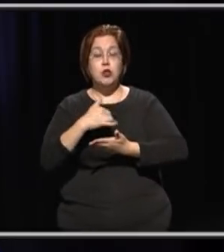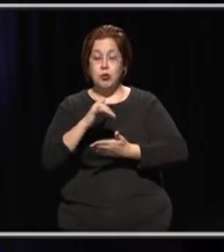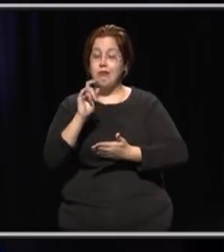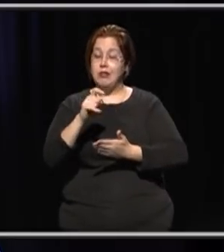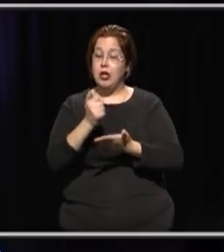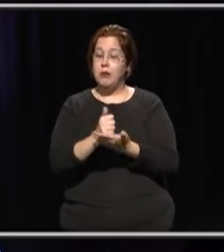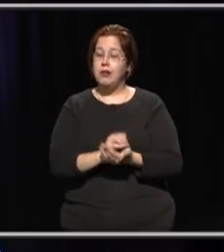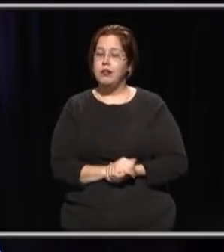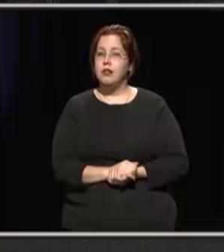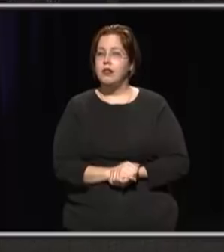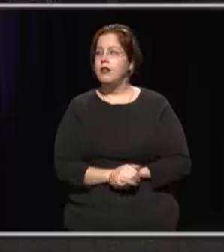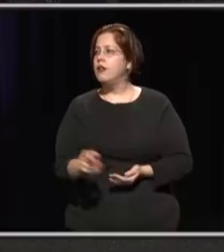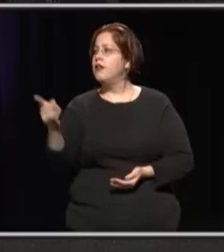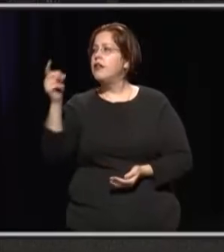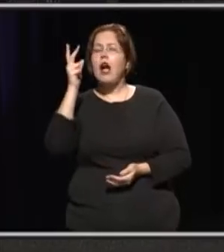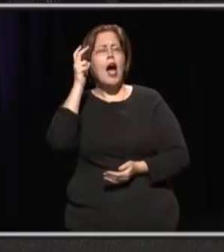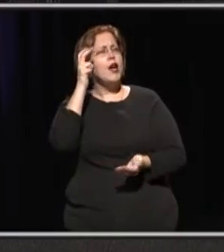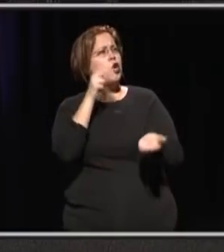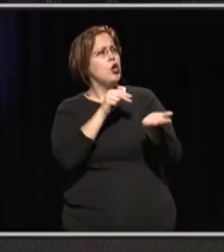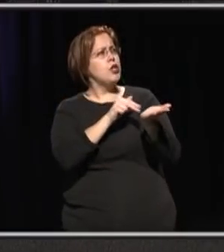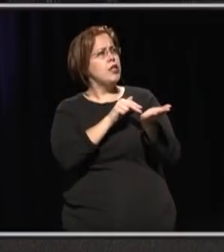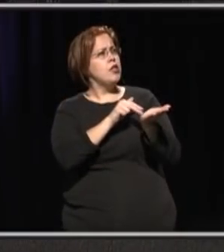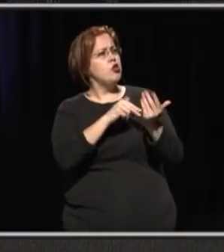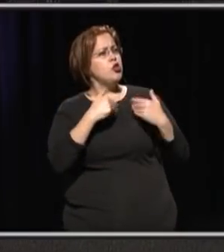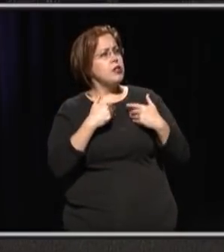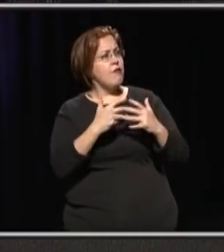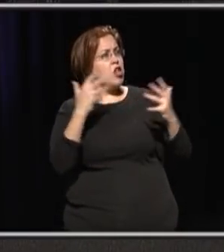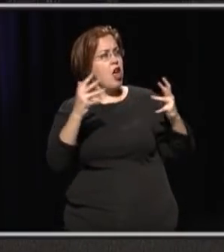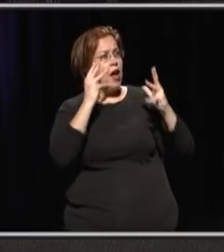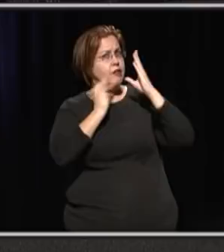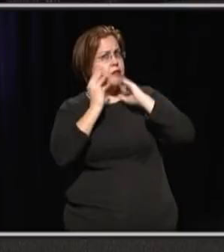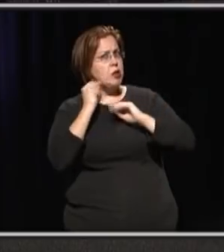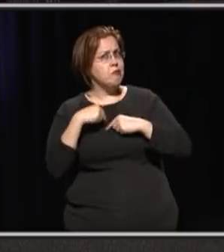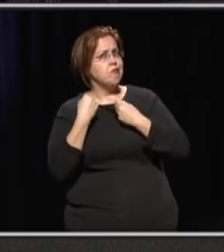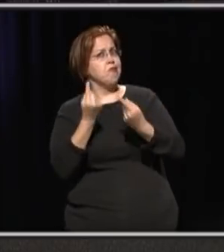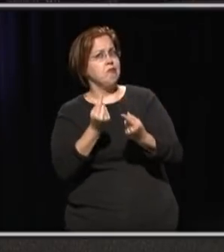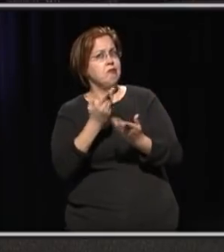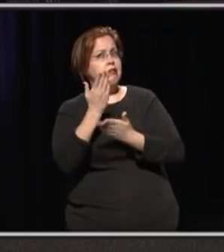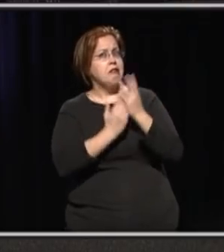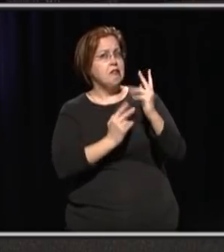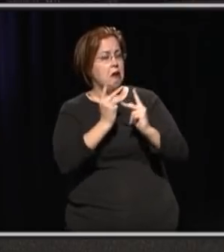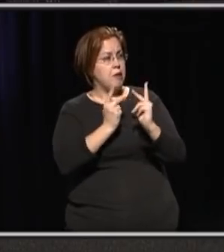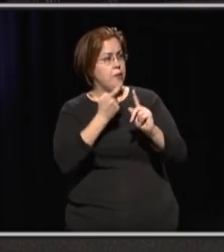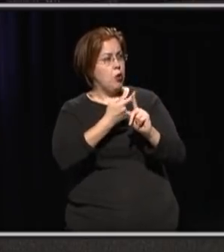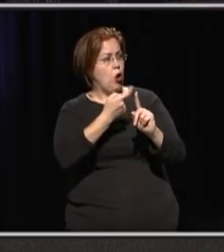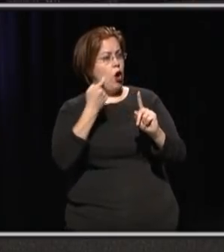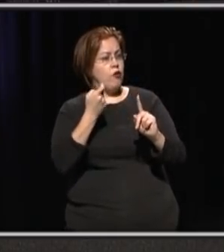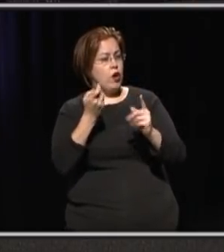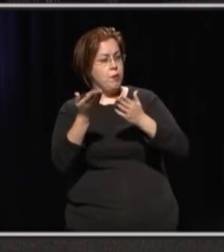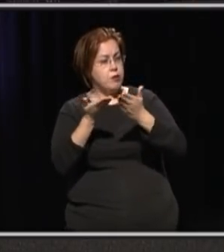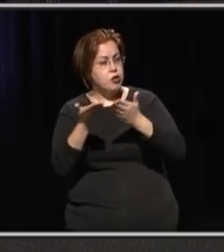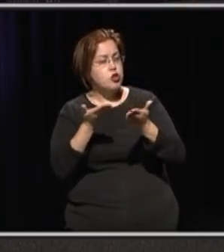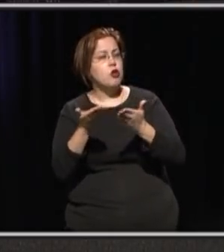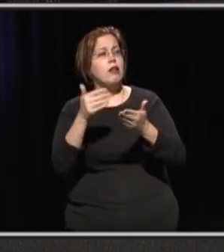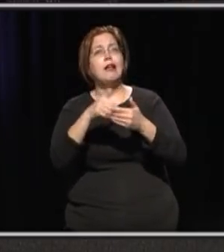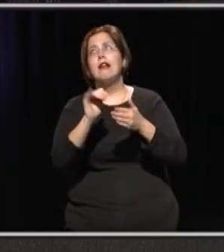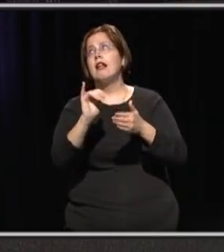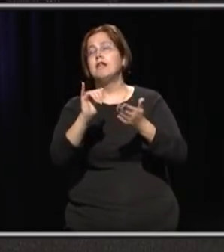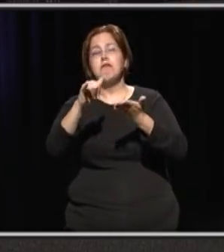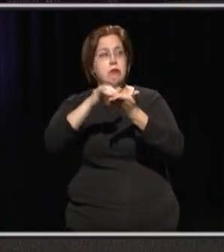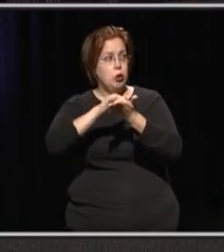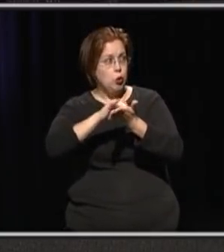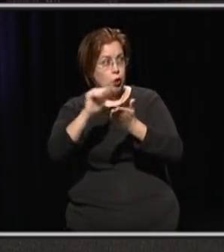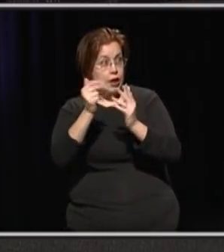us. And I heard these nurses have a lot of experience. Some of them even come from serving in hotspots like New York and in